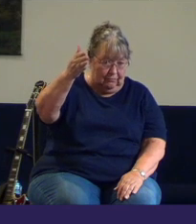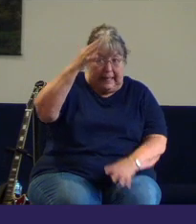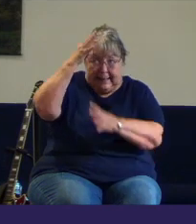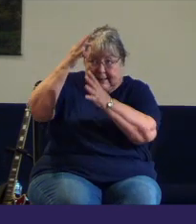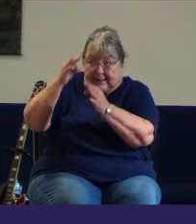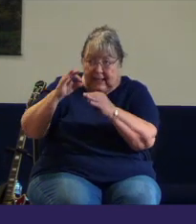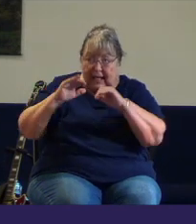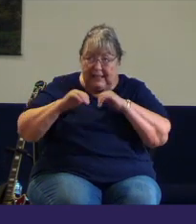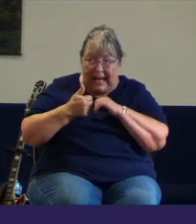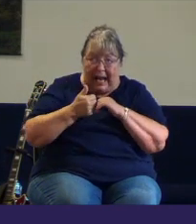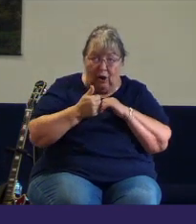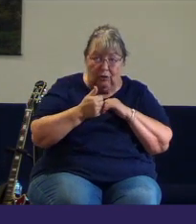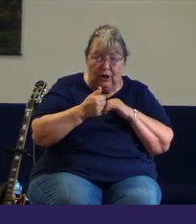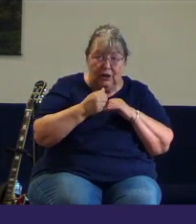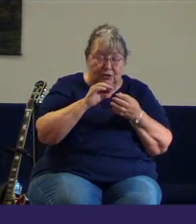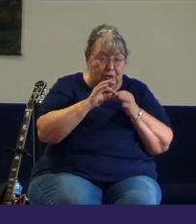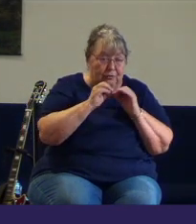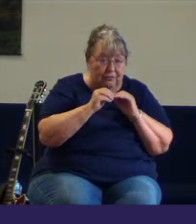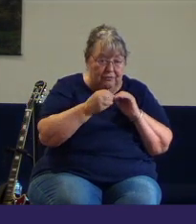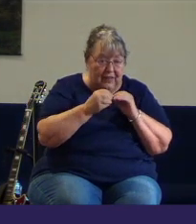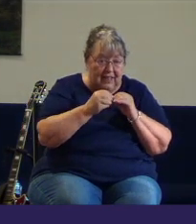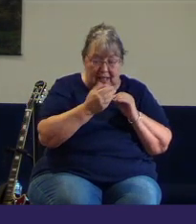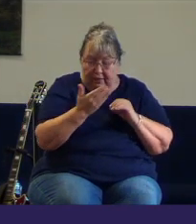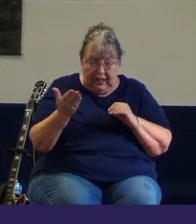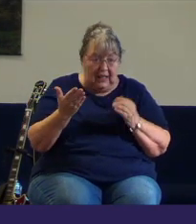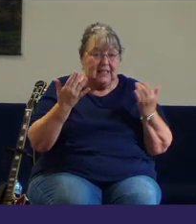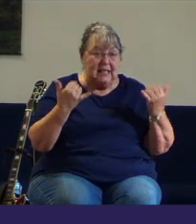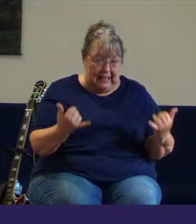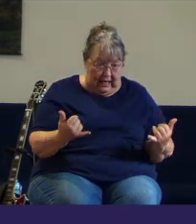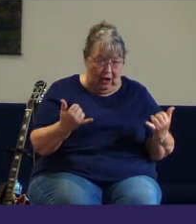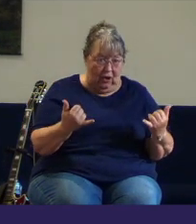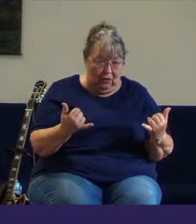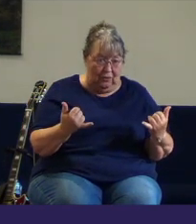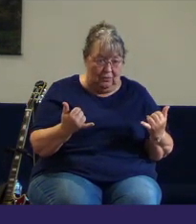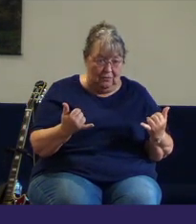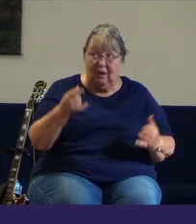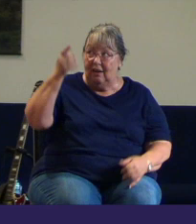to do the present in order to make the future happen as he wants it to happen.